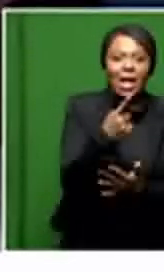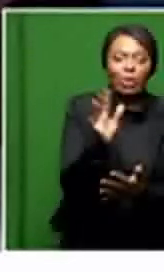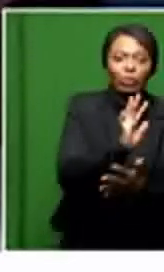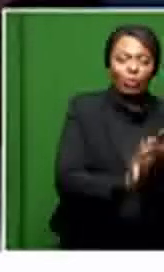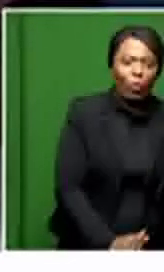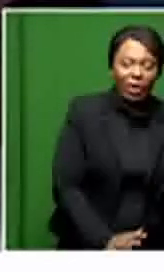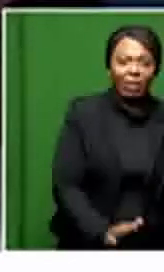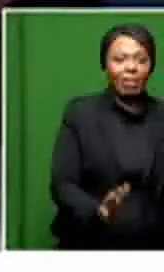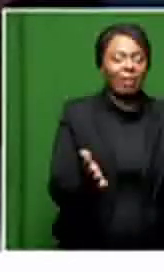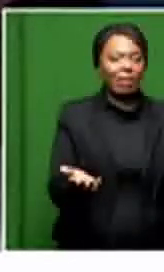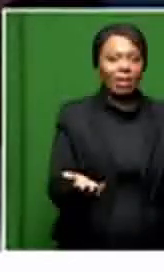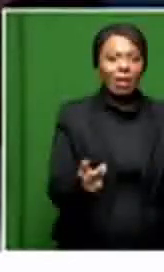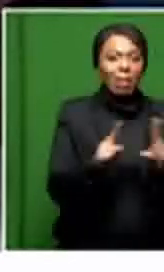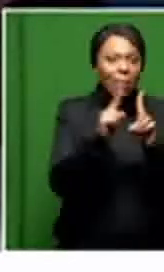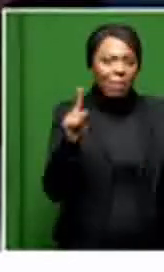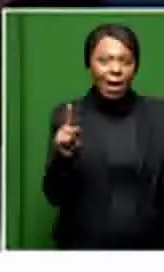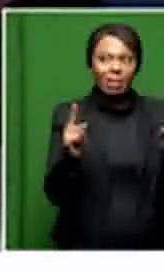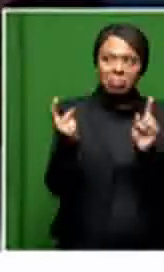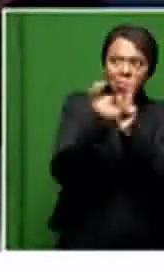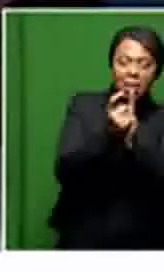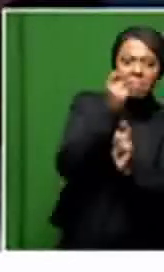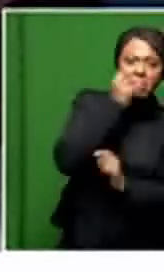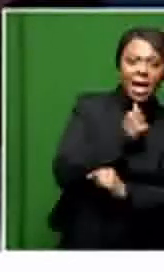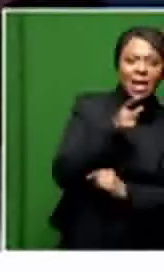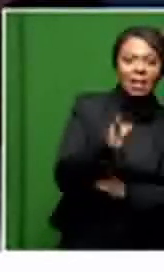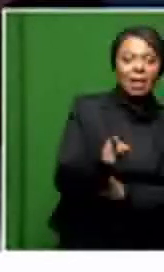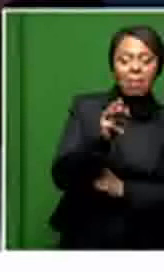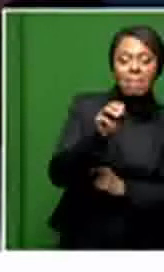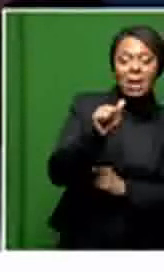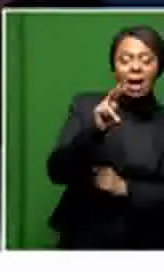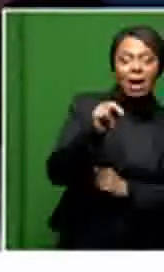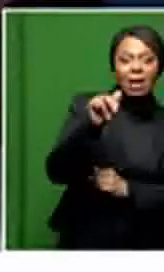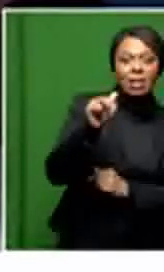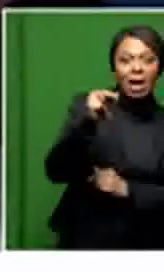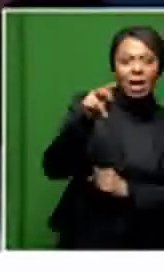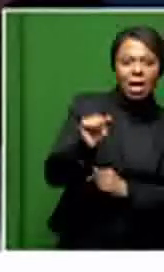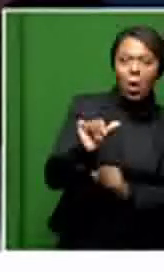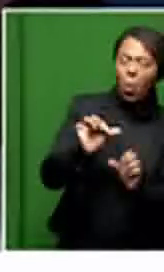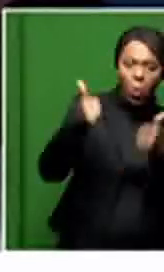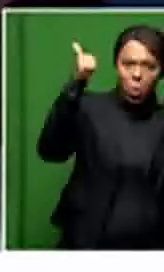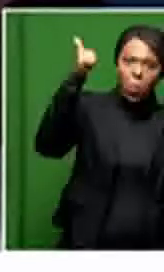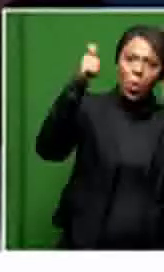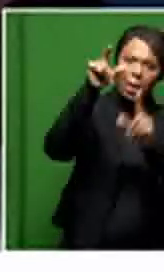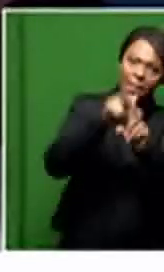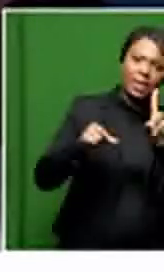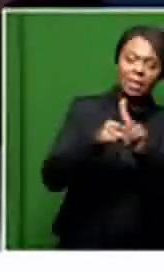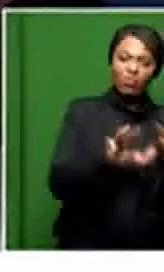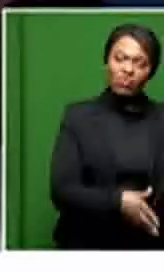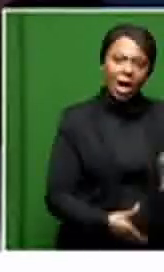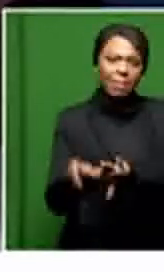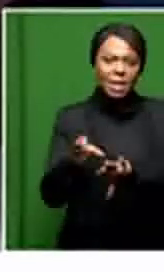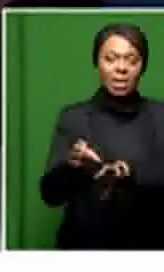across a man, Fana Manana. I mean, this man, he was a super spreader of rugby. He comes out of the